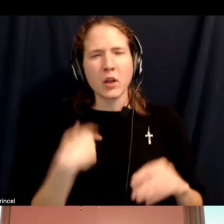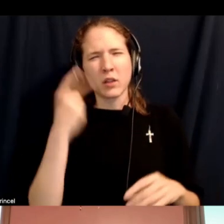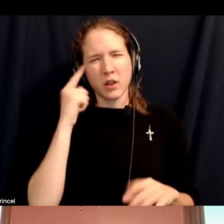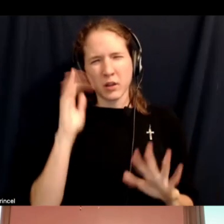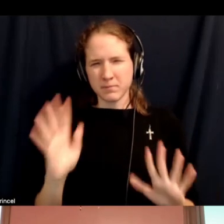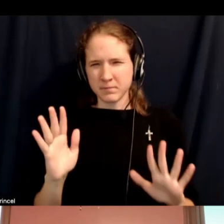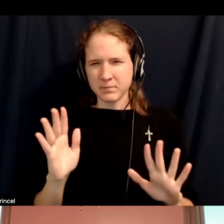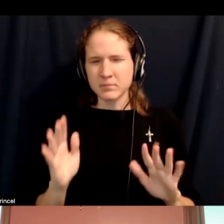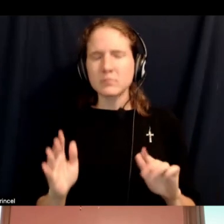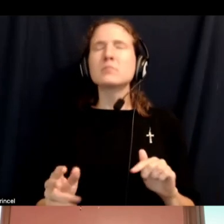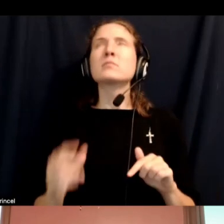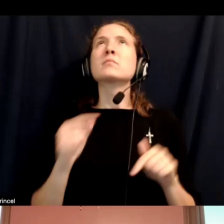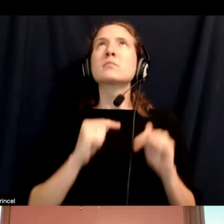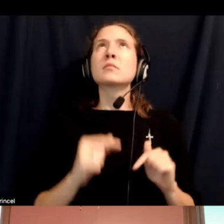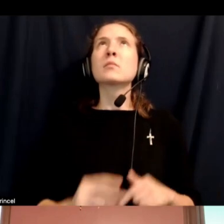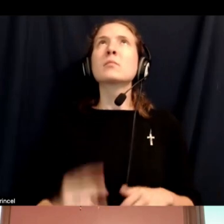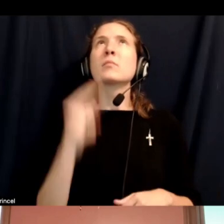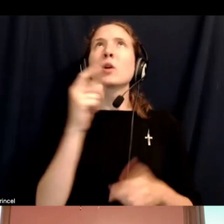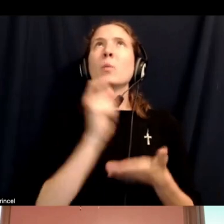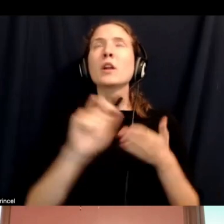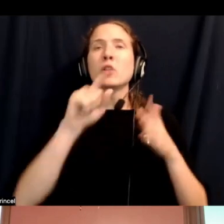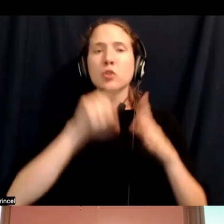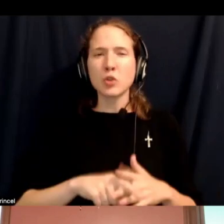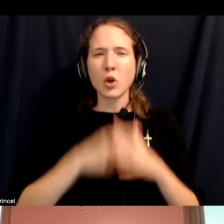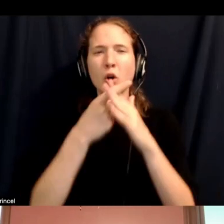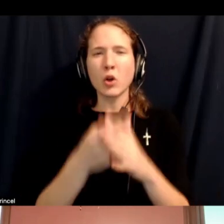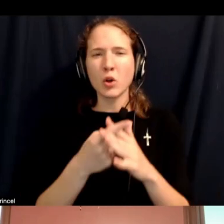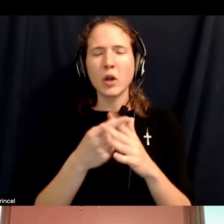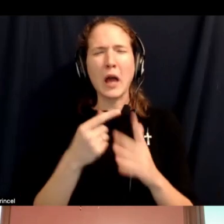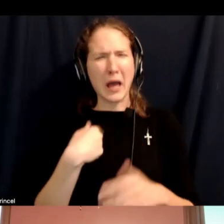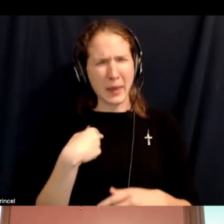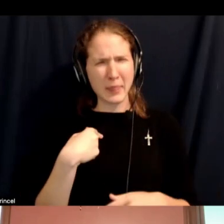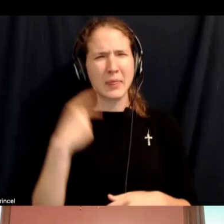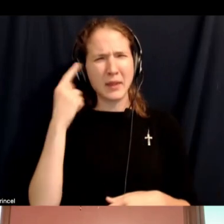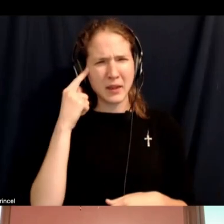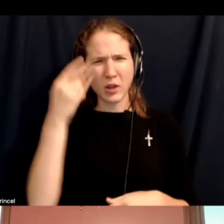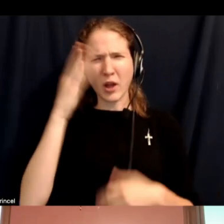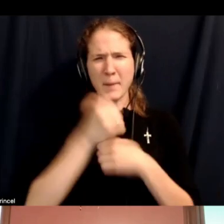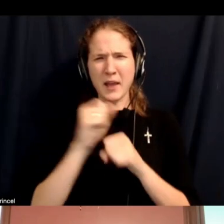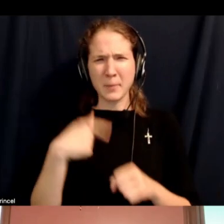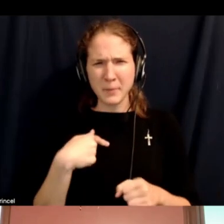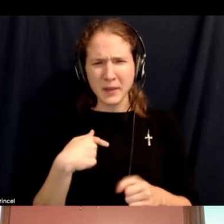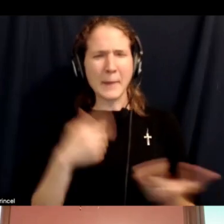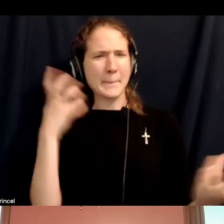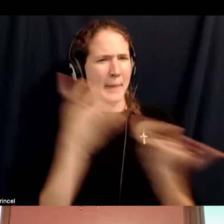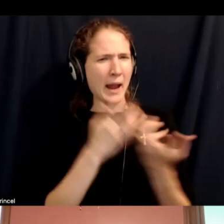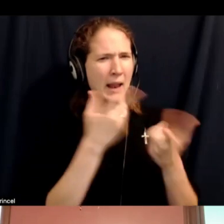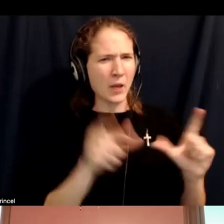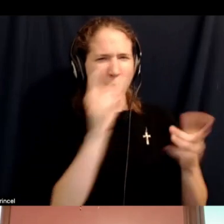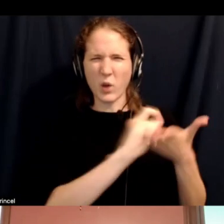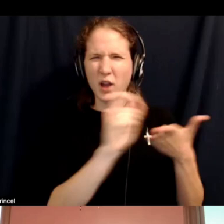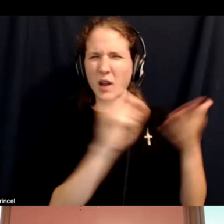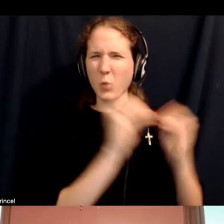if I look back, mm, I think I was more made to be a writer, a language person, than